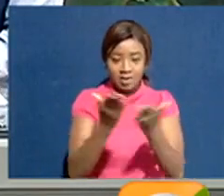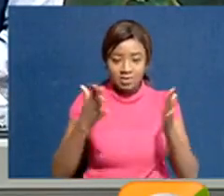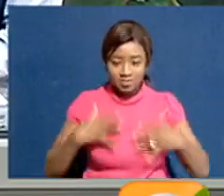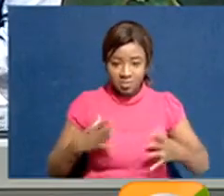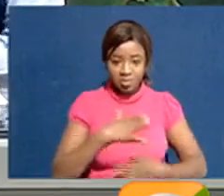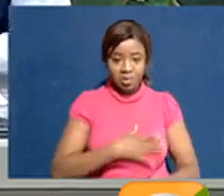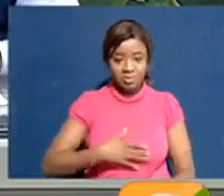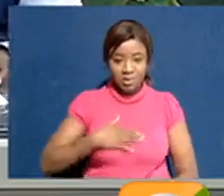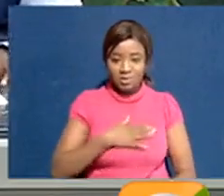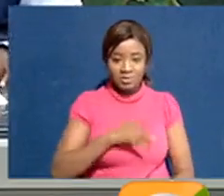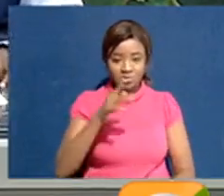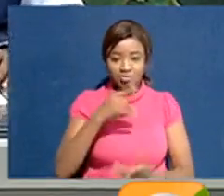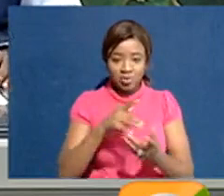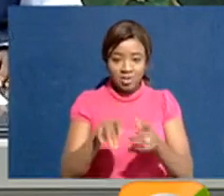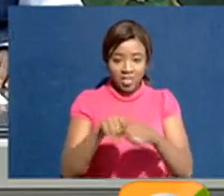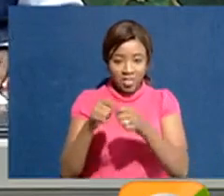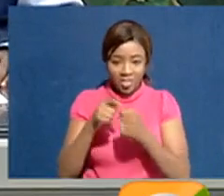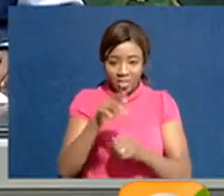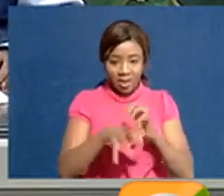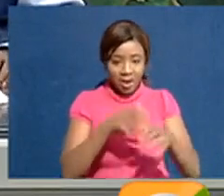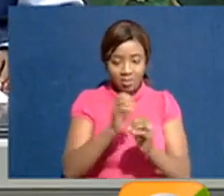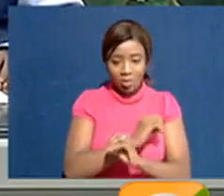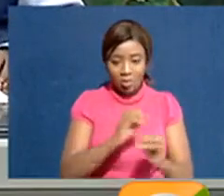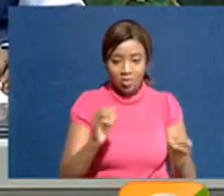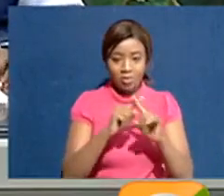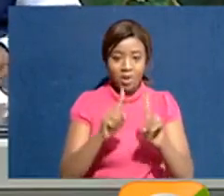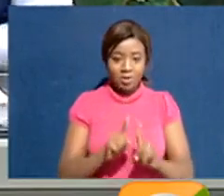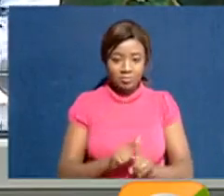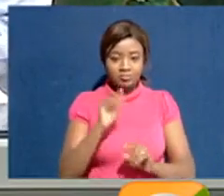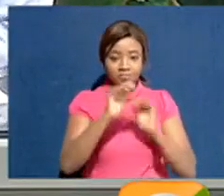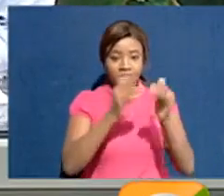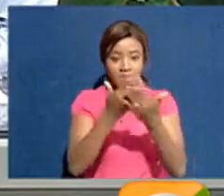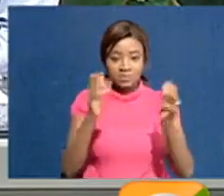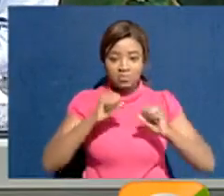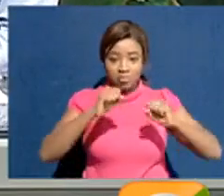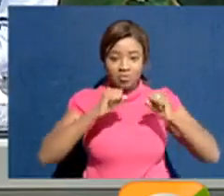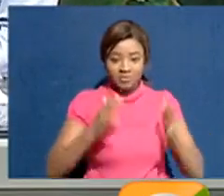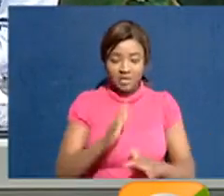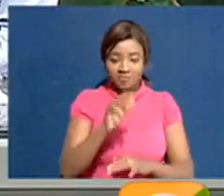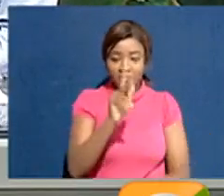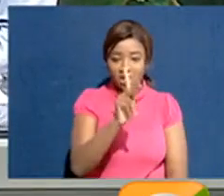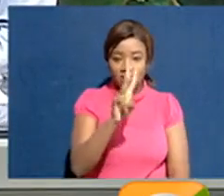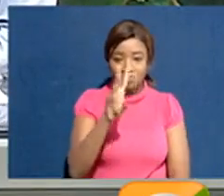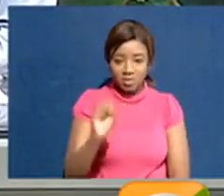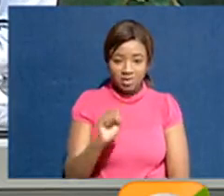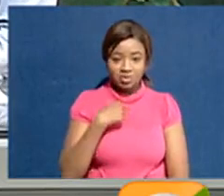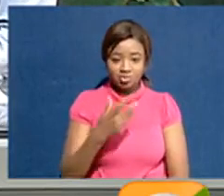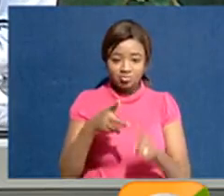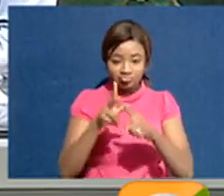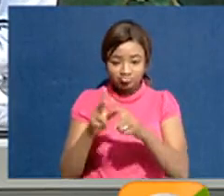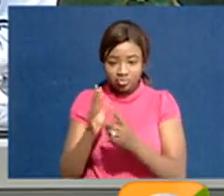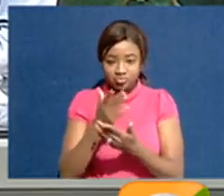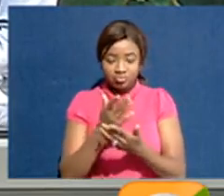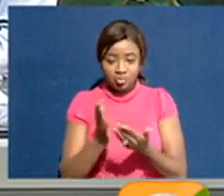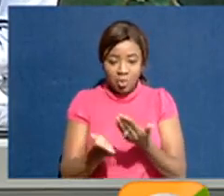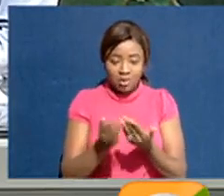avoid harming the animals and instead make calls to officers from KWS who will rehabilitate the animals